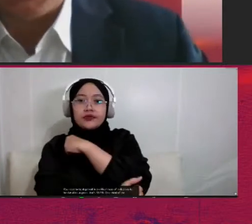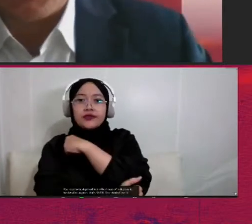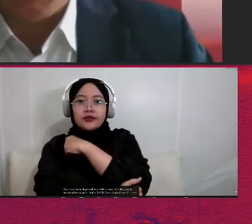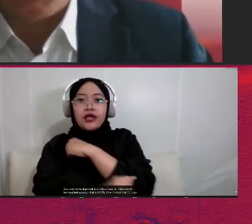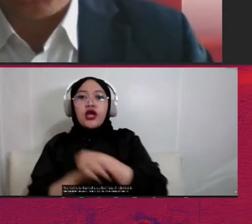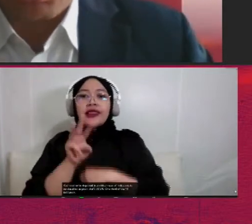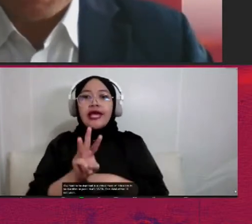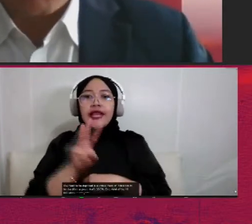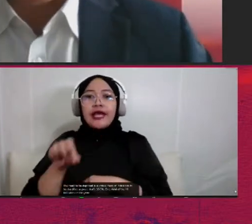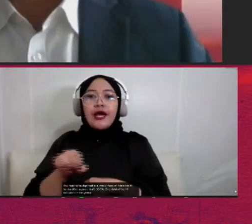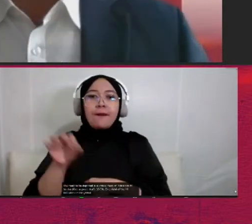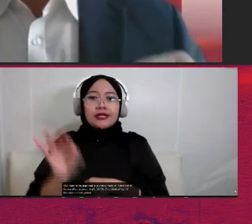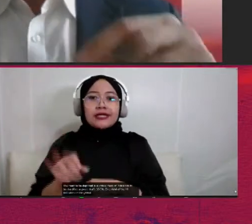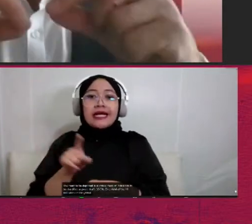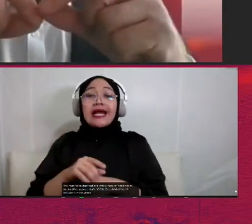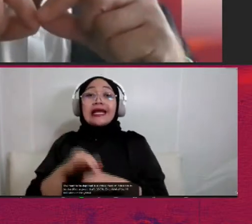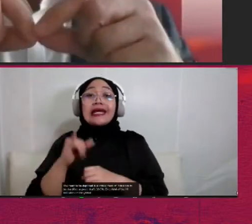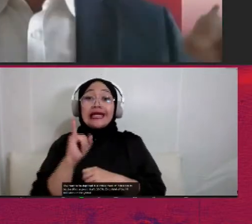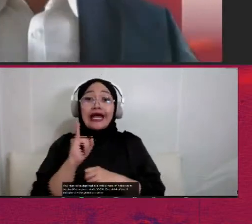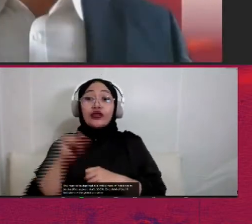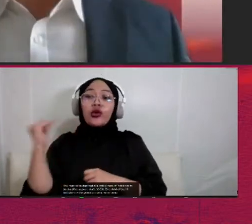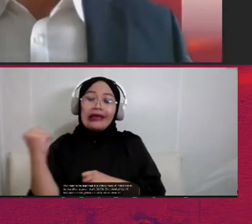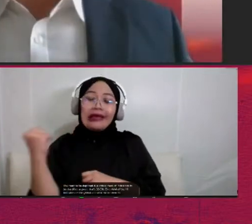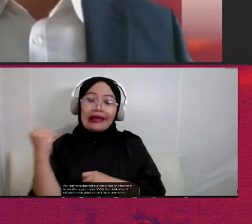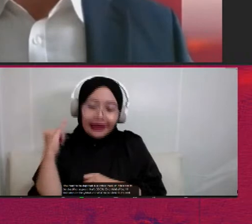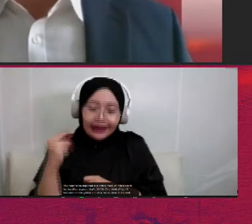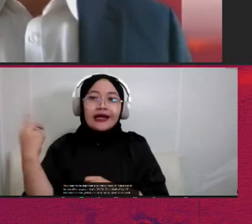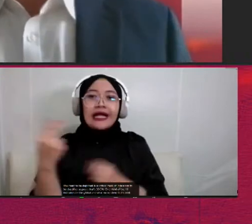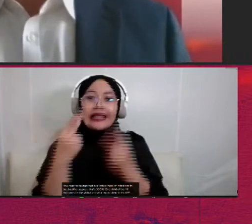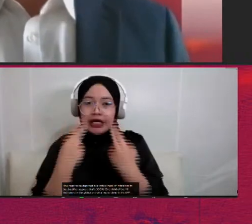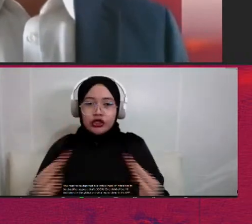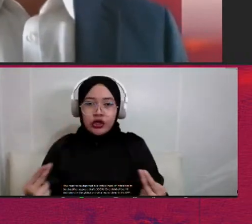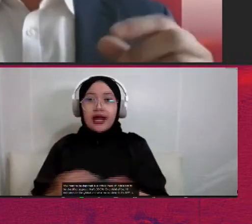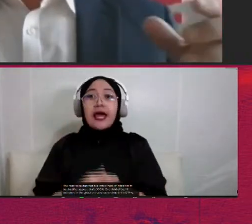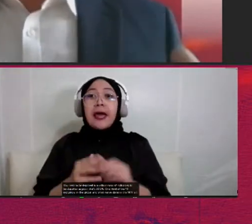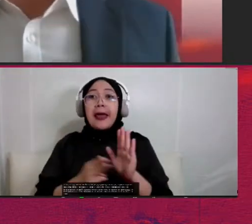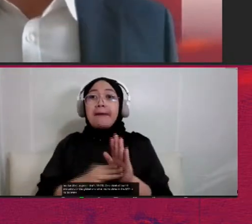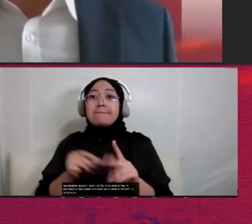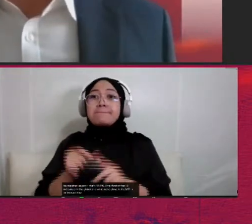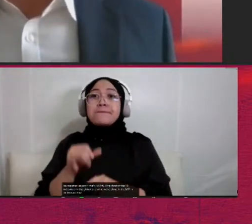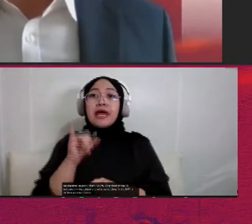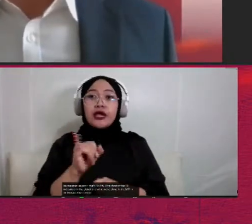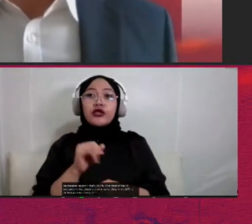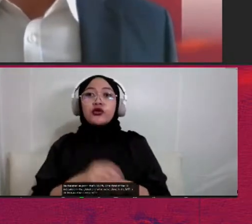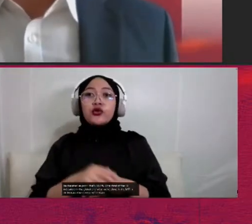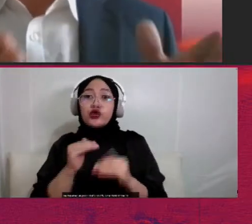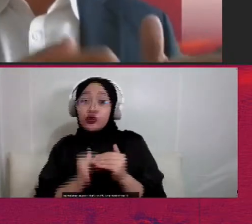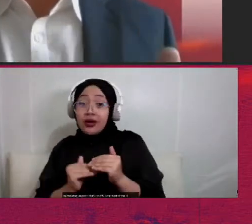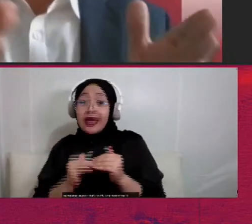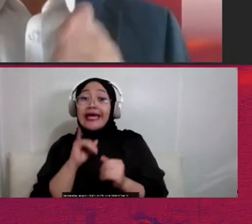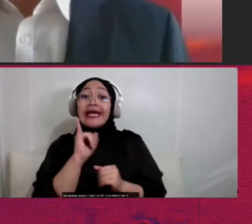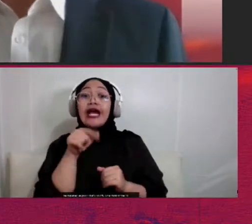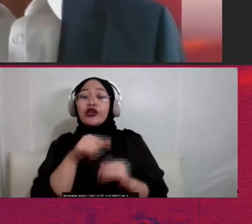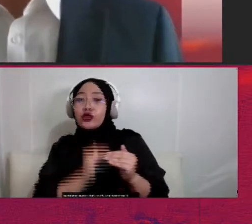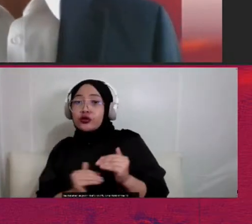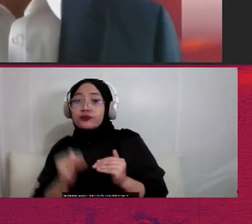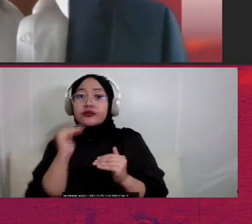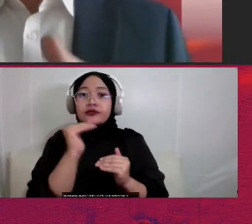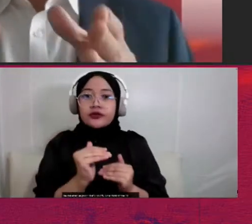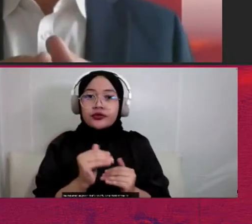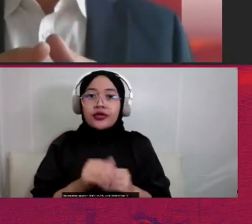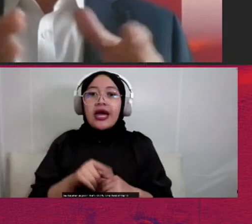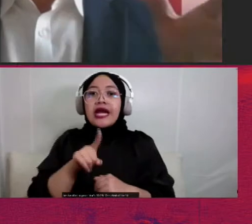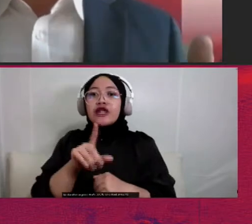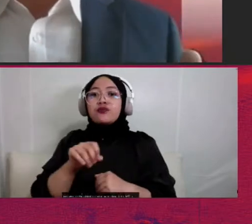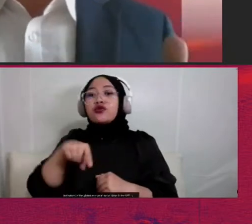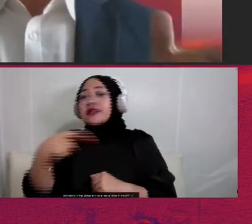10 indicators in the global MPI. What we've done in the EMPI is to increase the number of indicators from 10 to 50